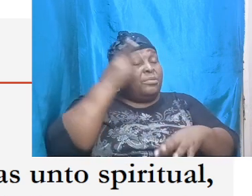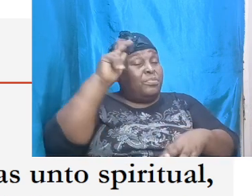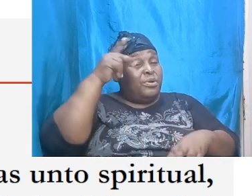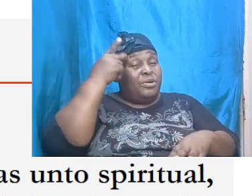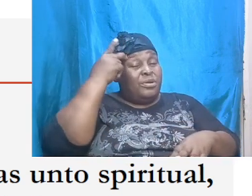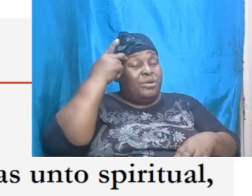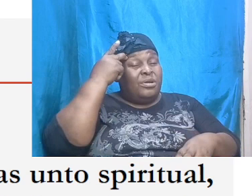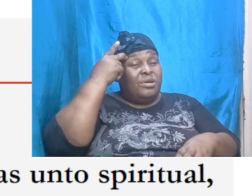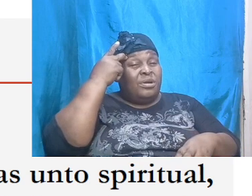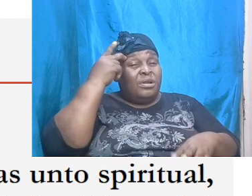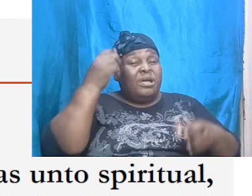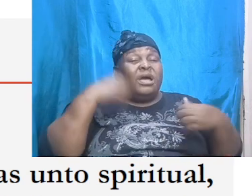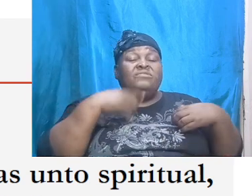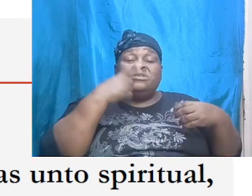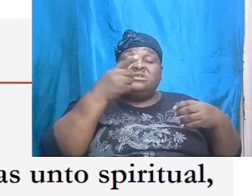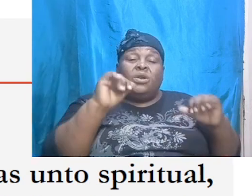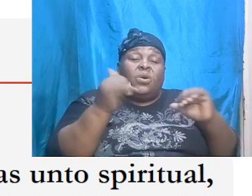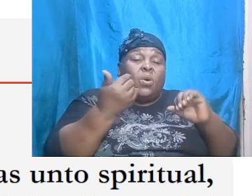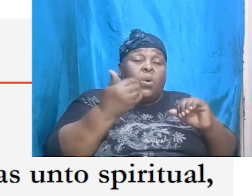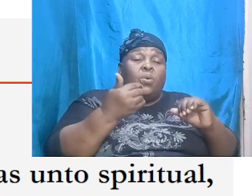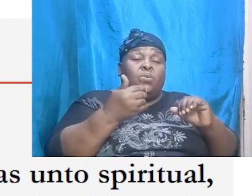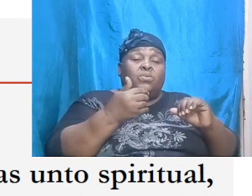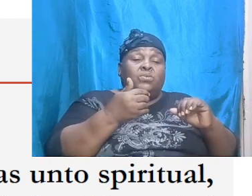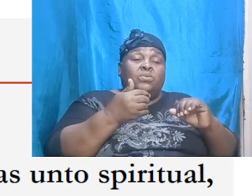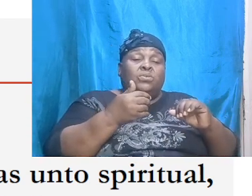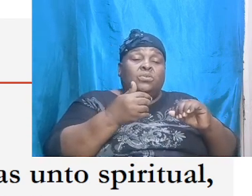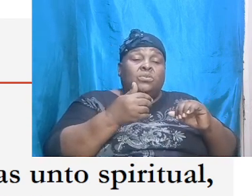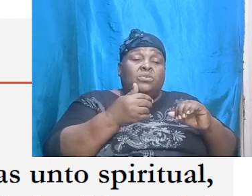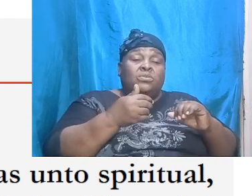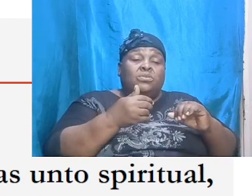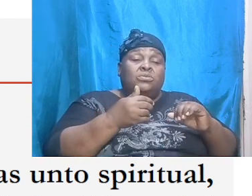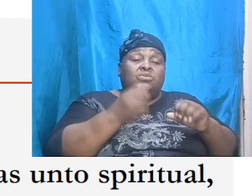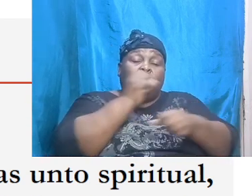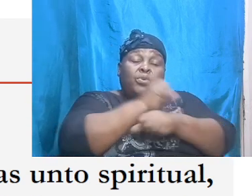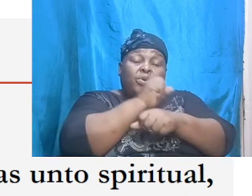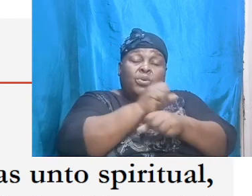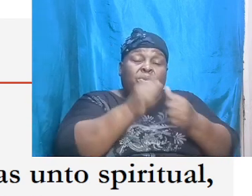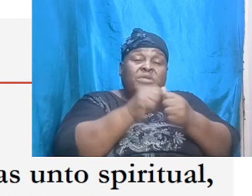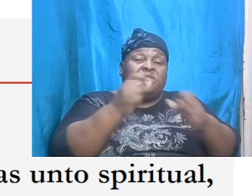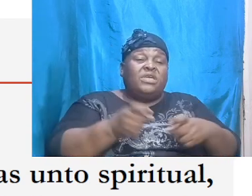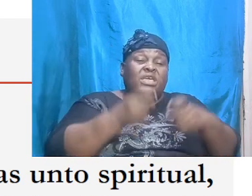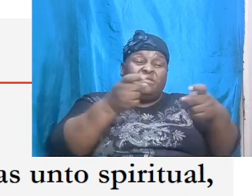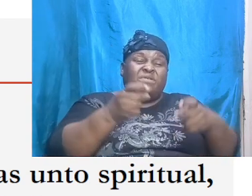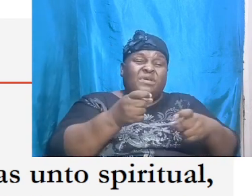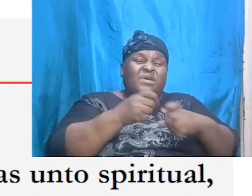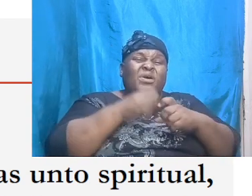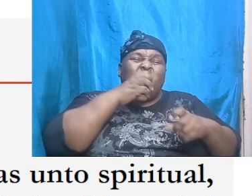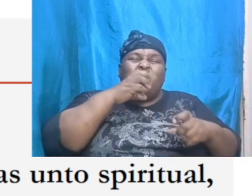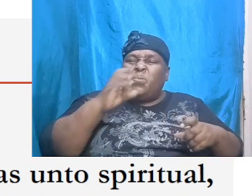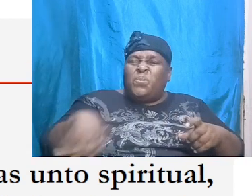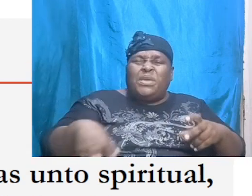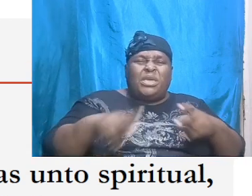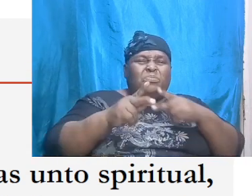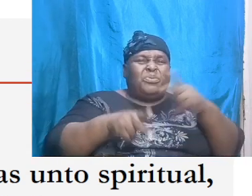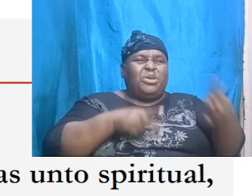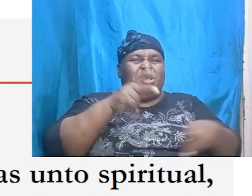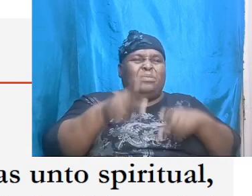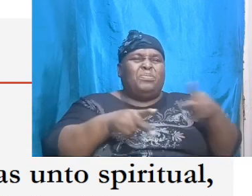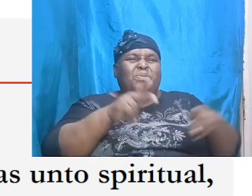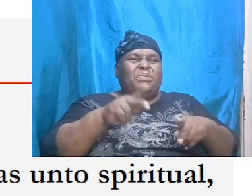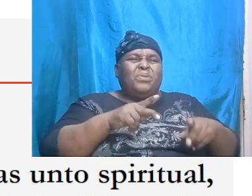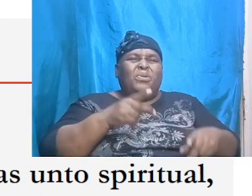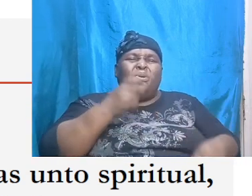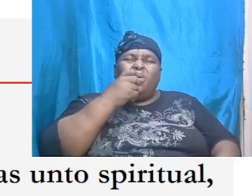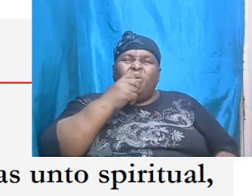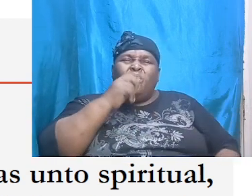to operate the gifts. Amen. But while they were operating the gifts, praise God, they were a carnal set of people. They were who is for Paul and